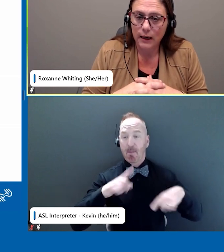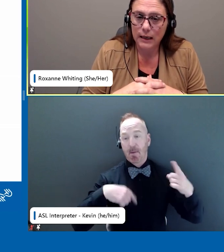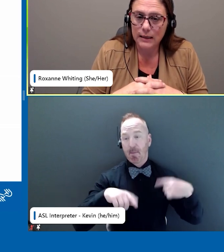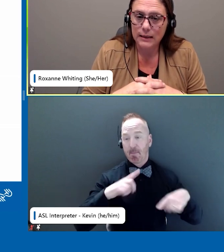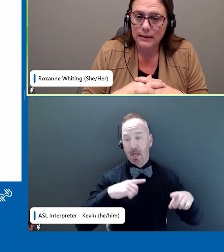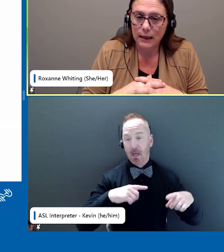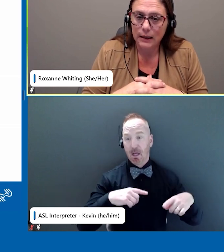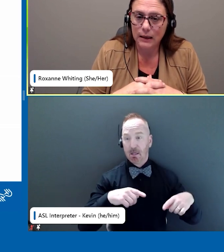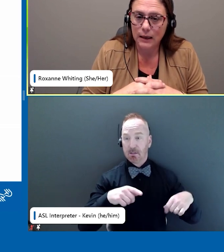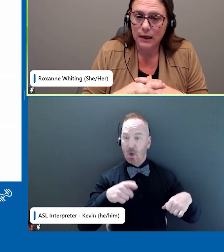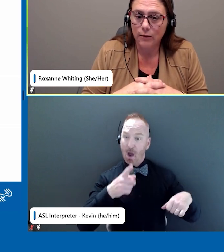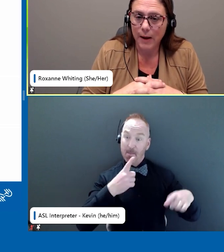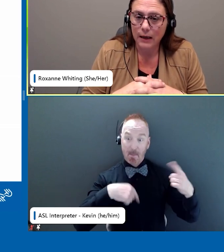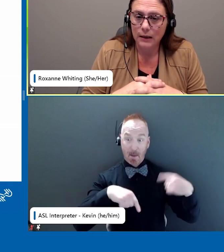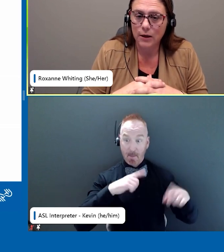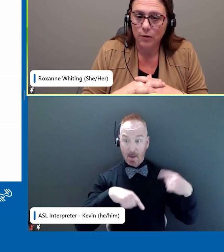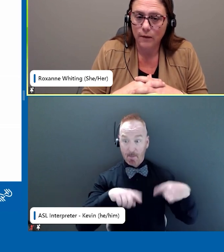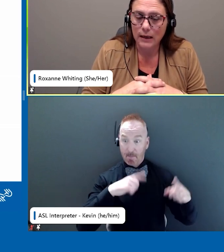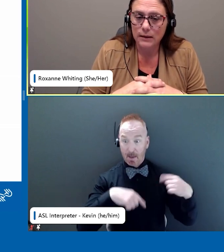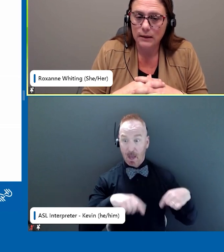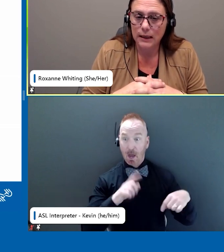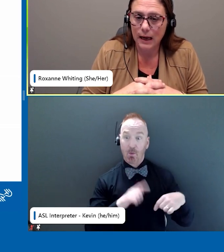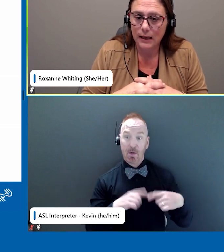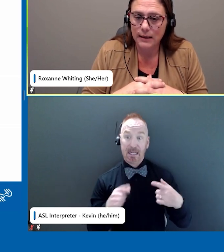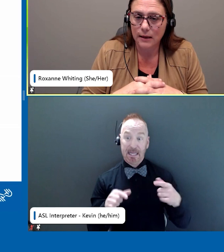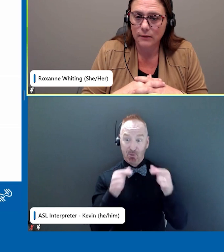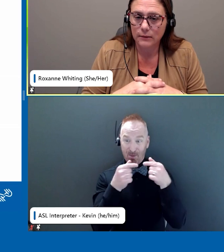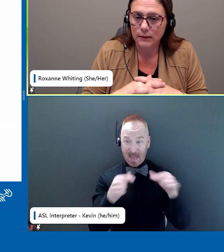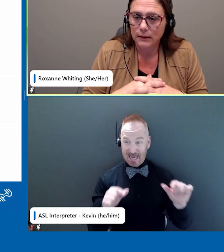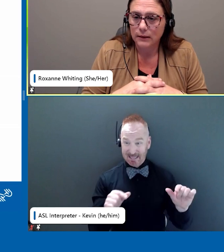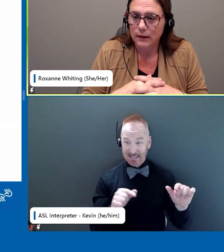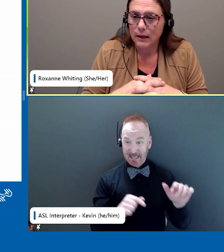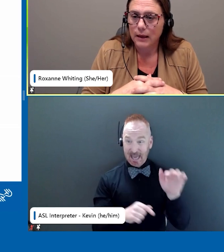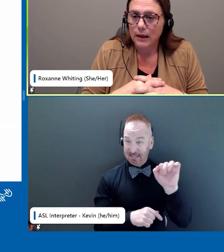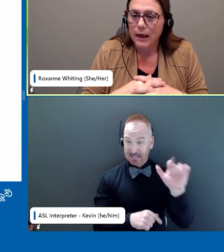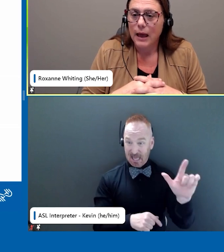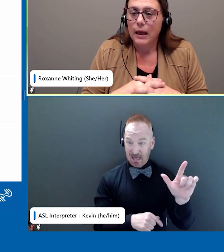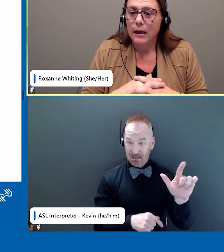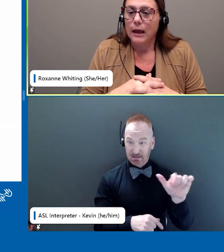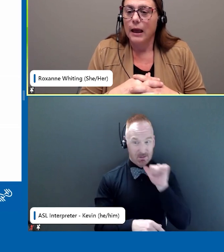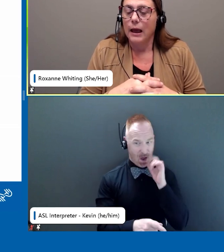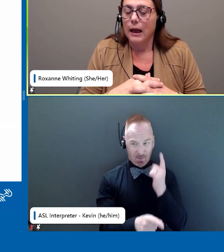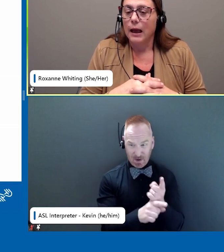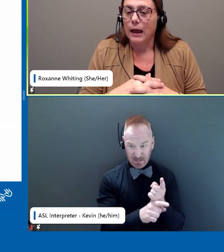they are signing isn't technically grammatically correct in ASL.